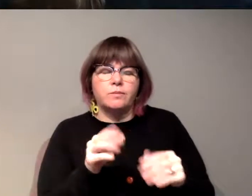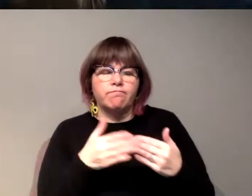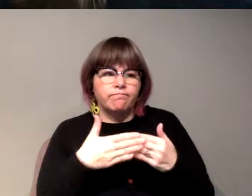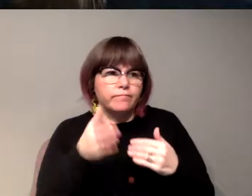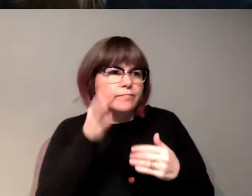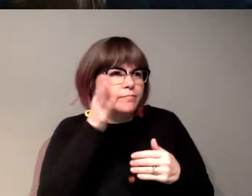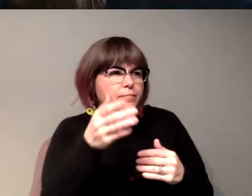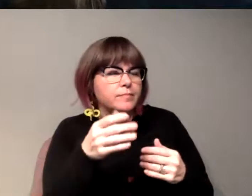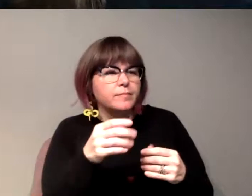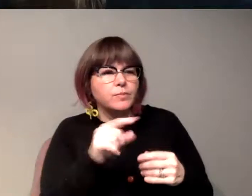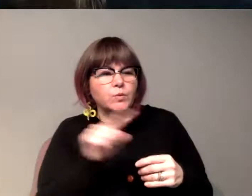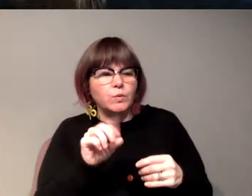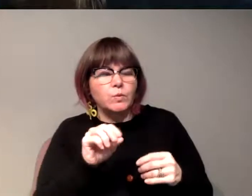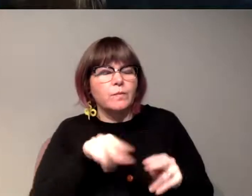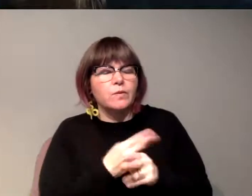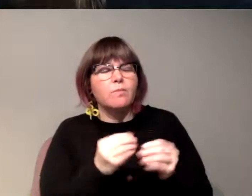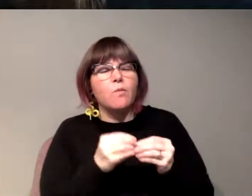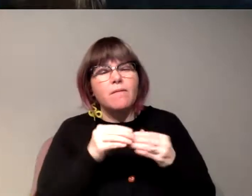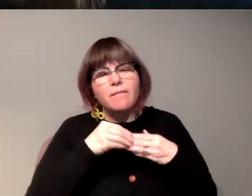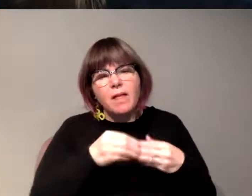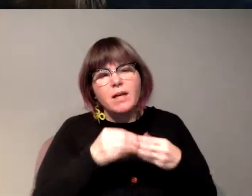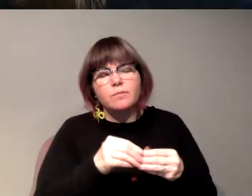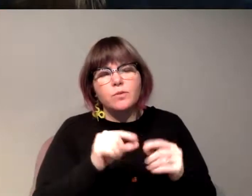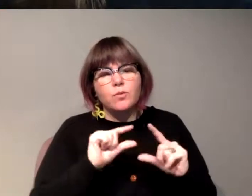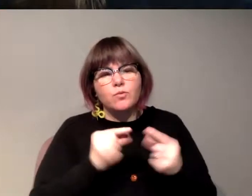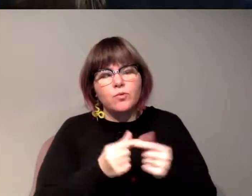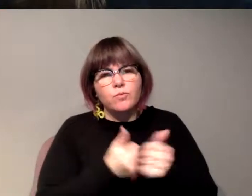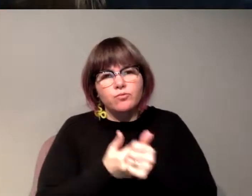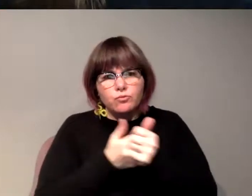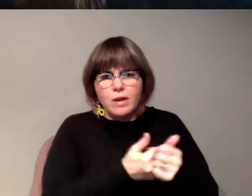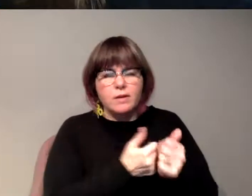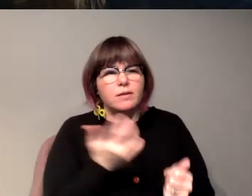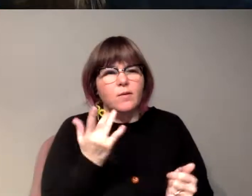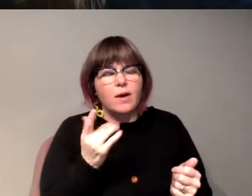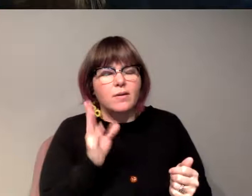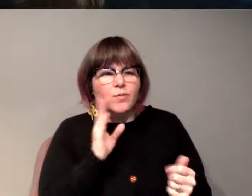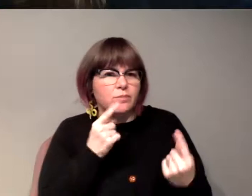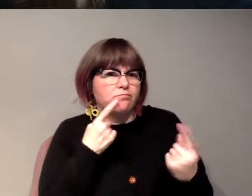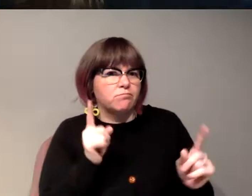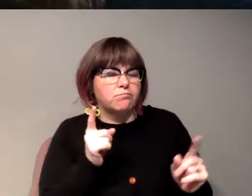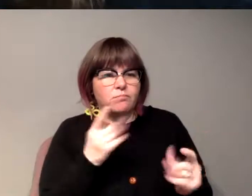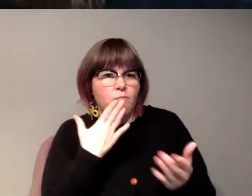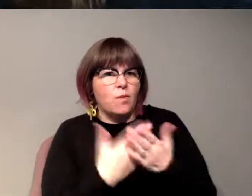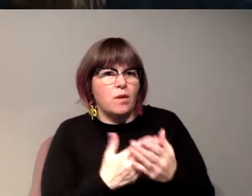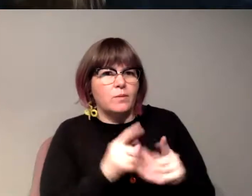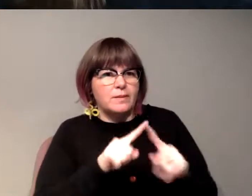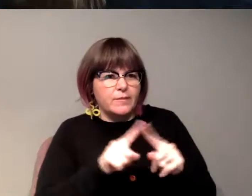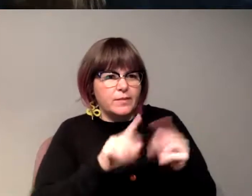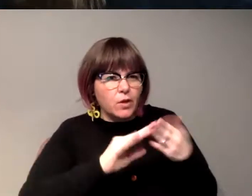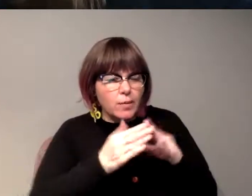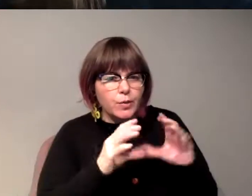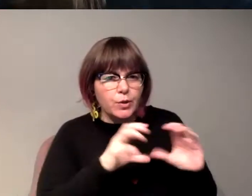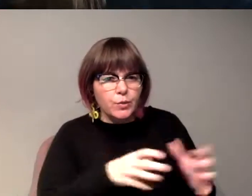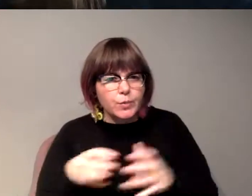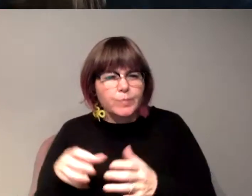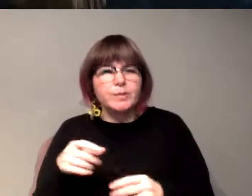Zooniverse has a more flexible kind of a group tracking, because I think that would work really well with different community groups so that